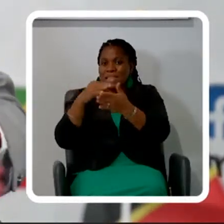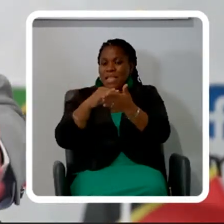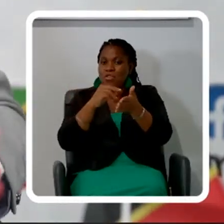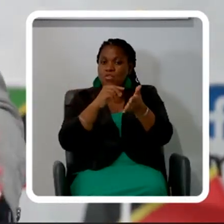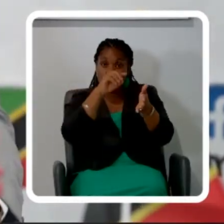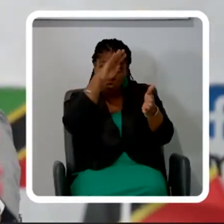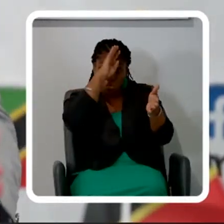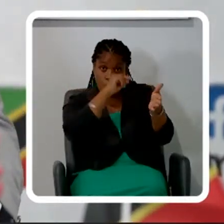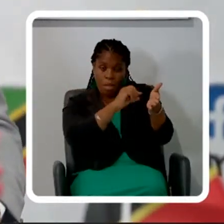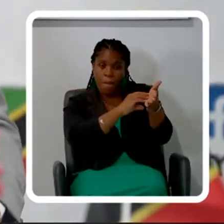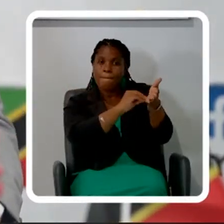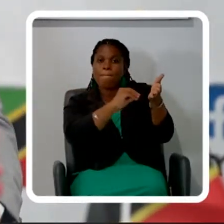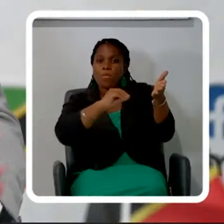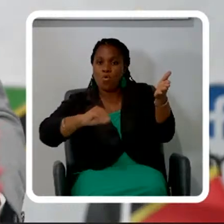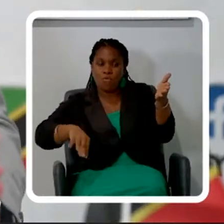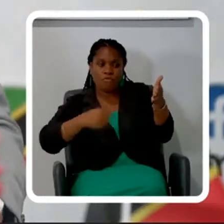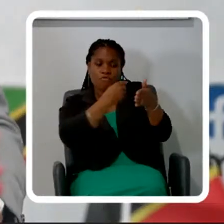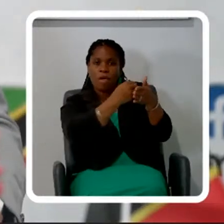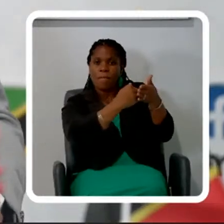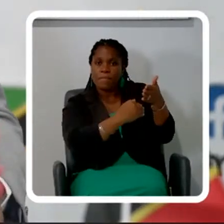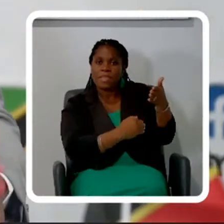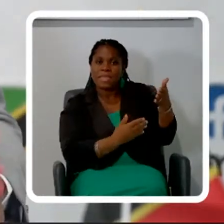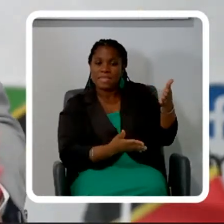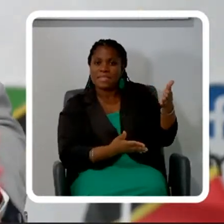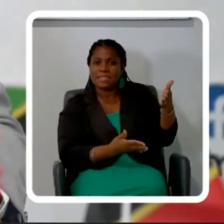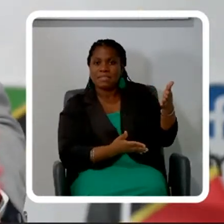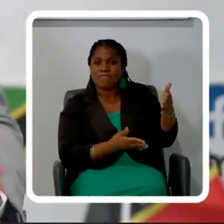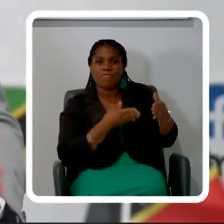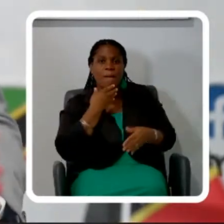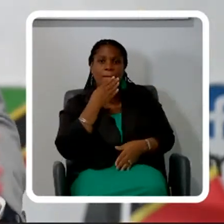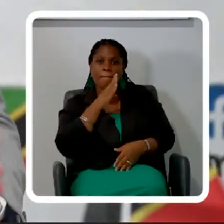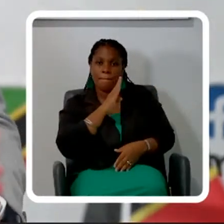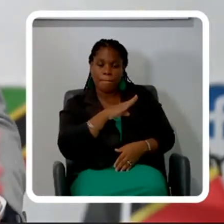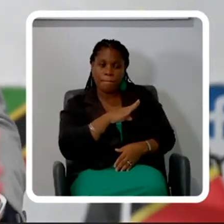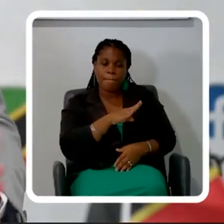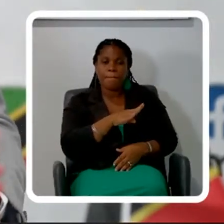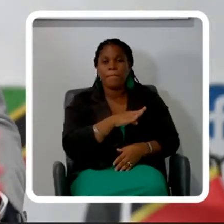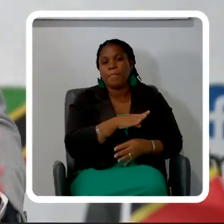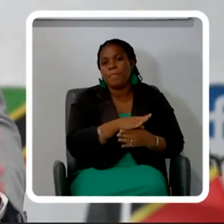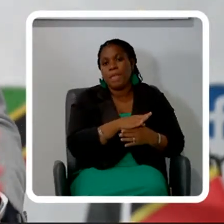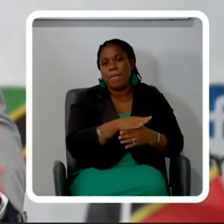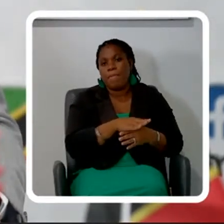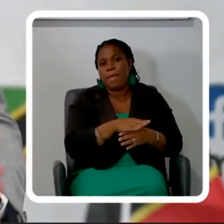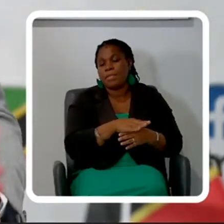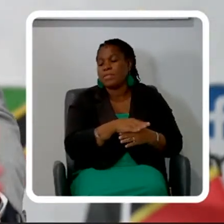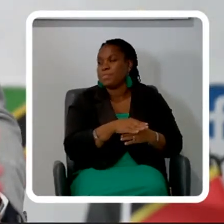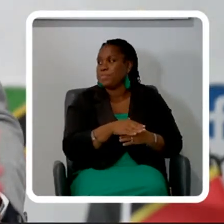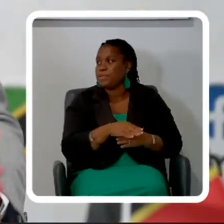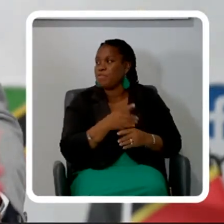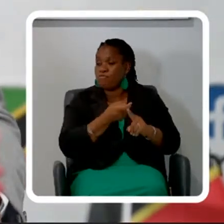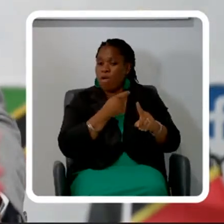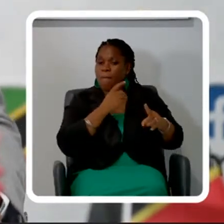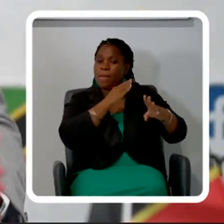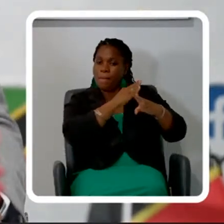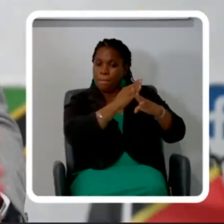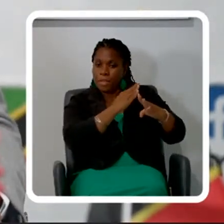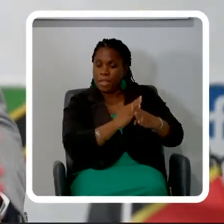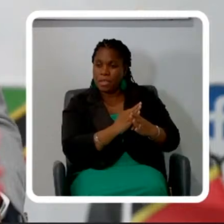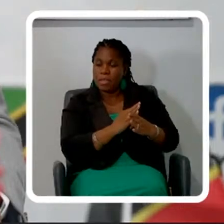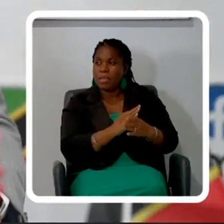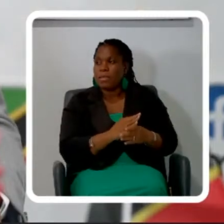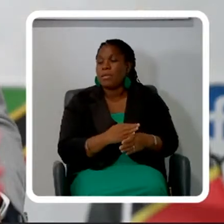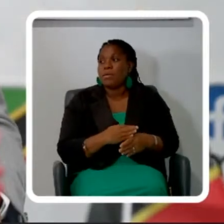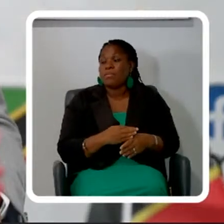a positive to the development of St. Kitts and Nevis, a positive to the Caribbean. We are saying a different